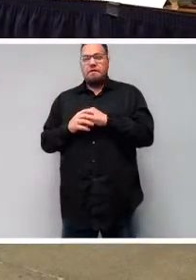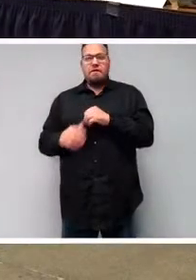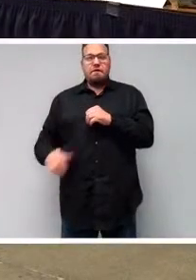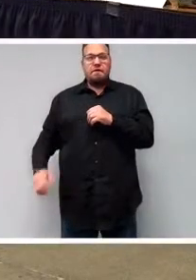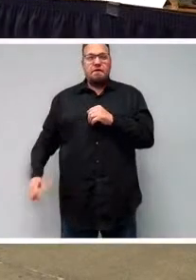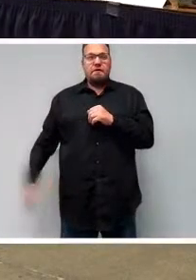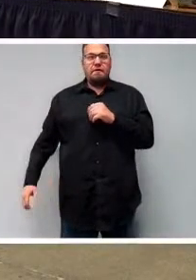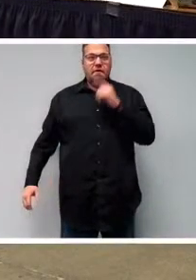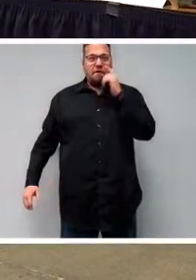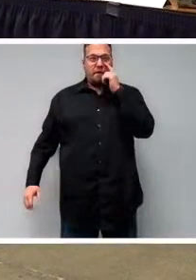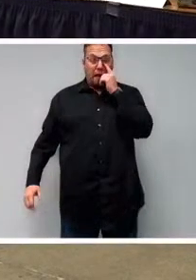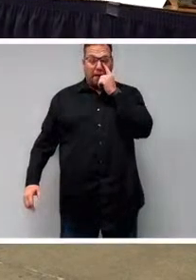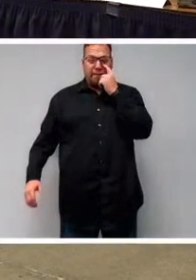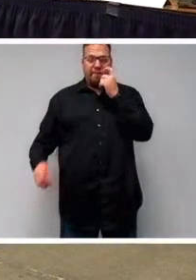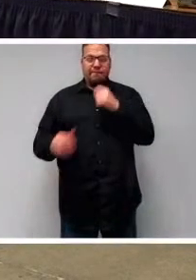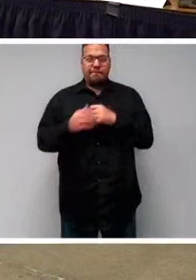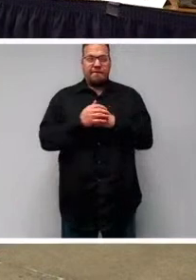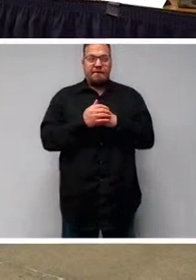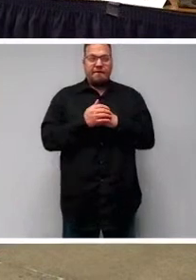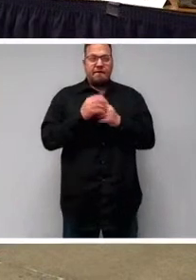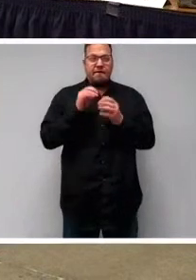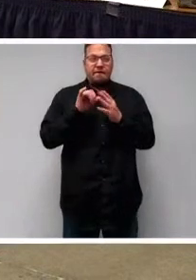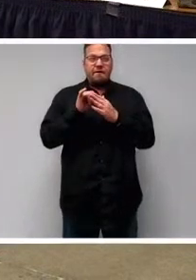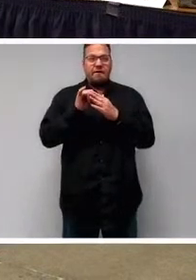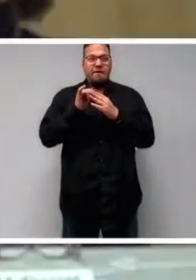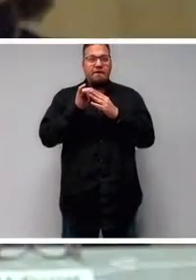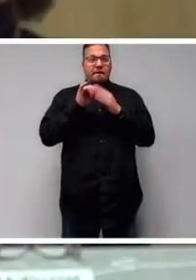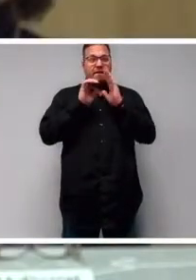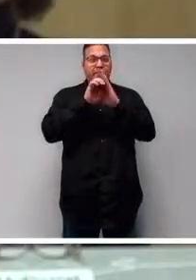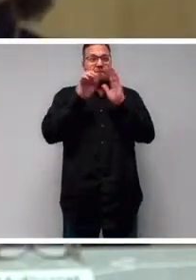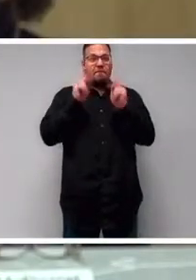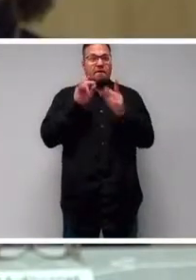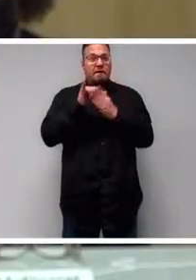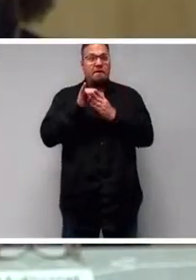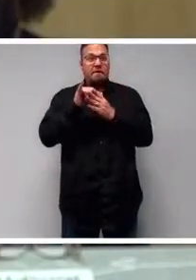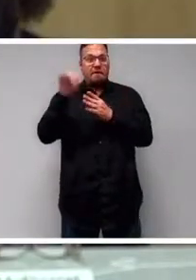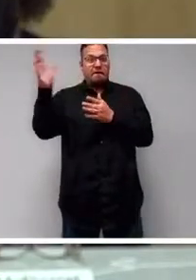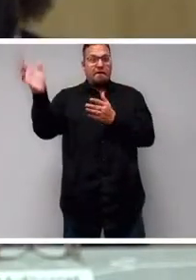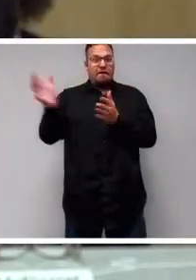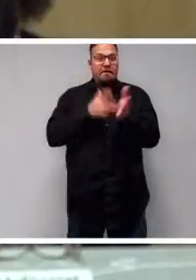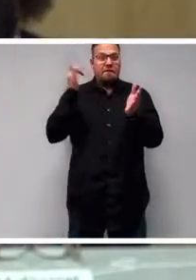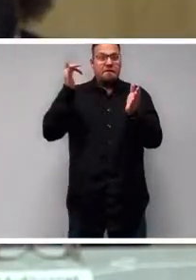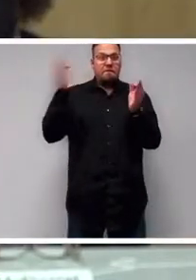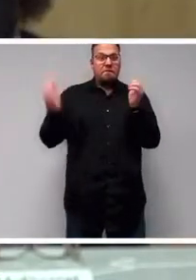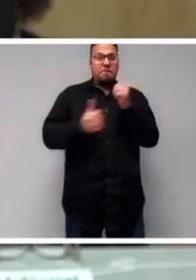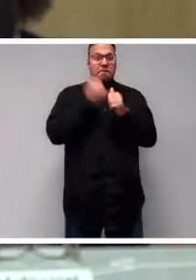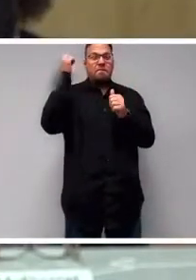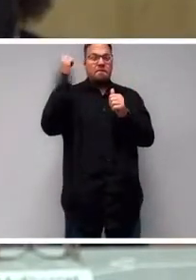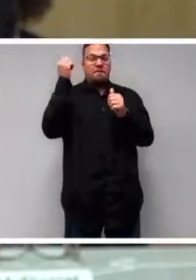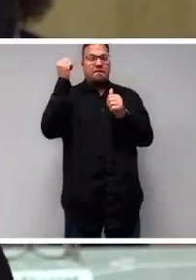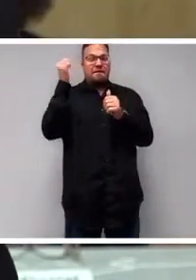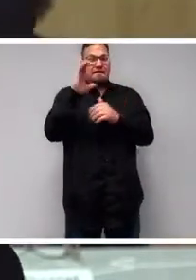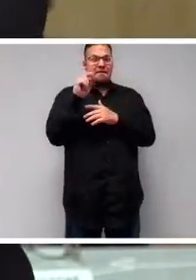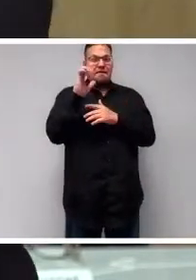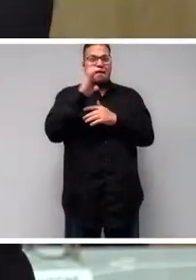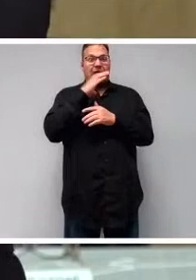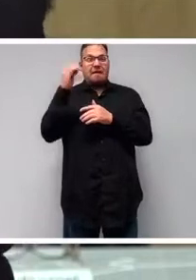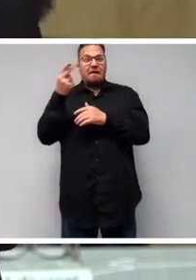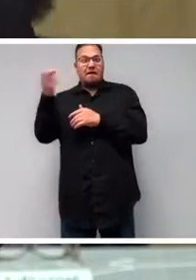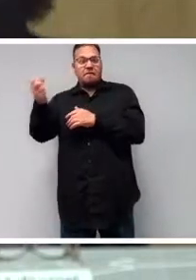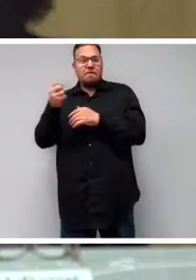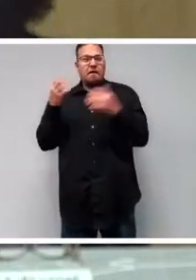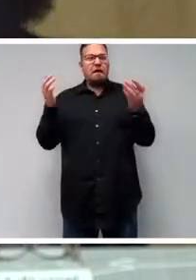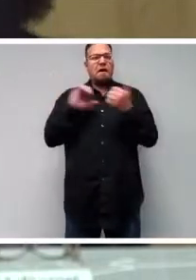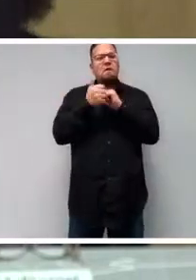So Osvaldo is a perfect example of someone who's making the most out of their education both at CTEC and at North Salem High School. So how do we do